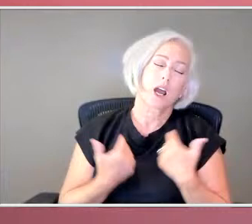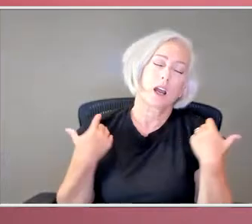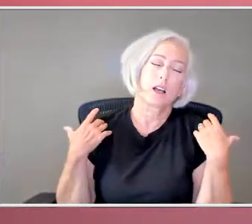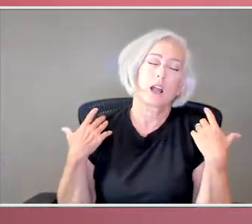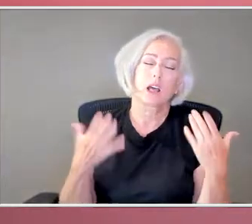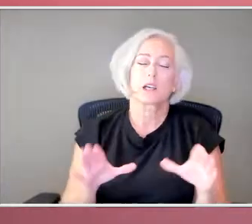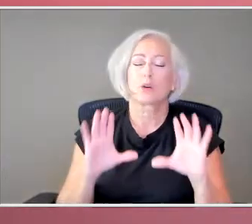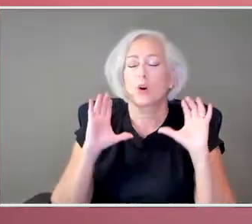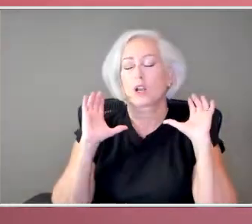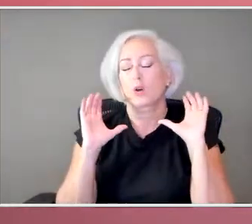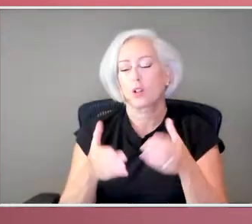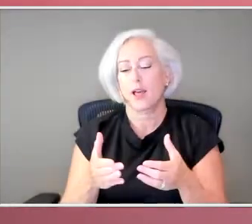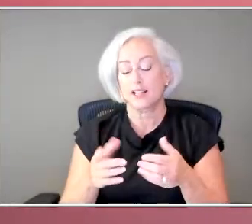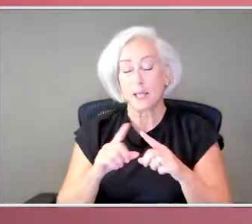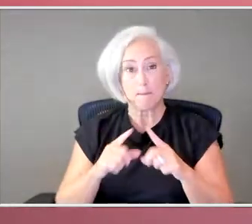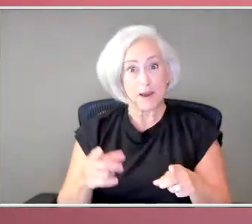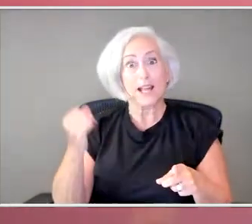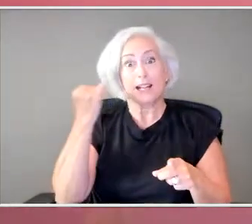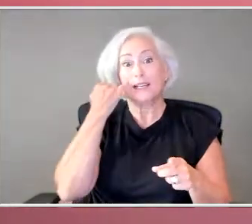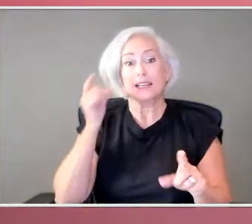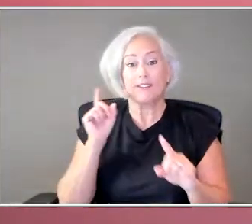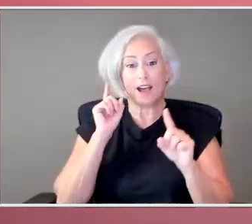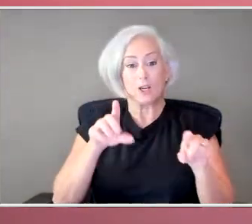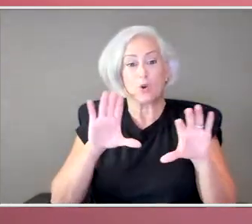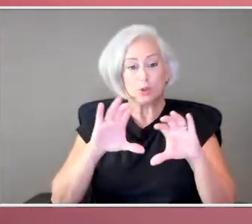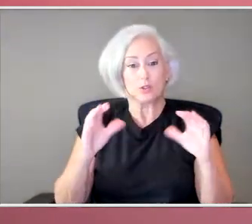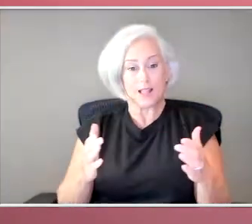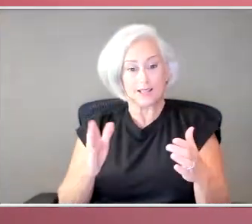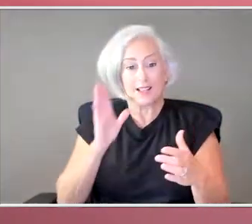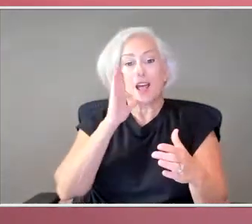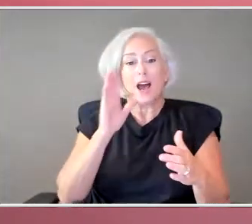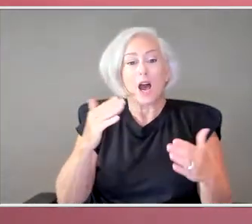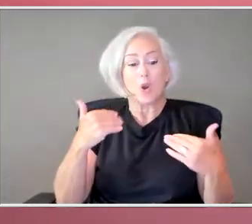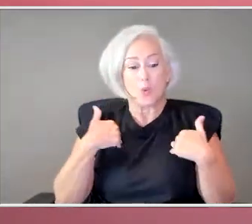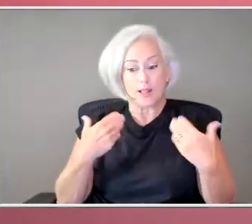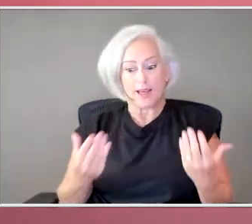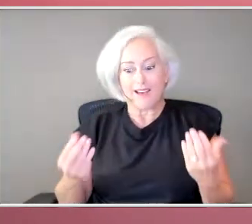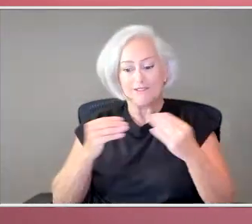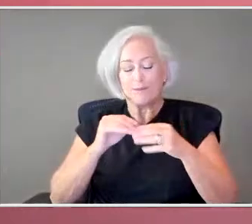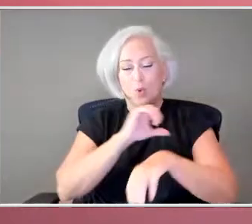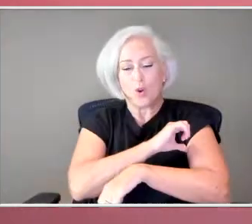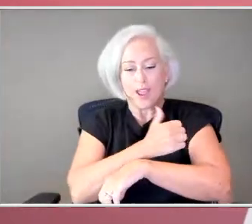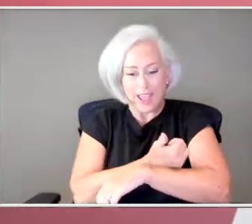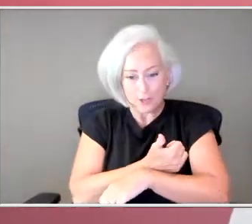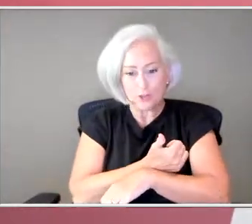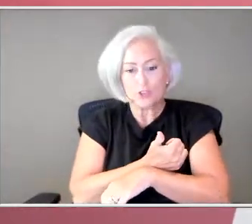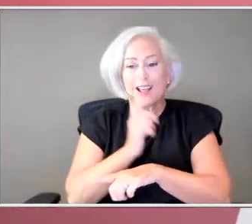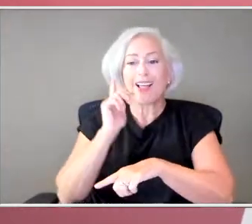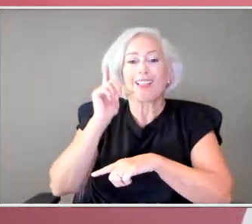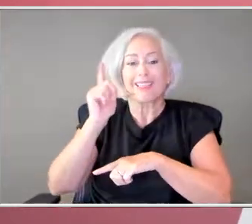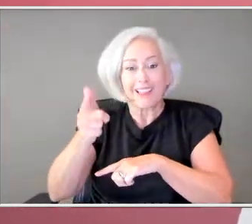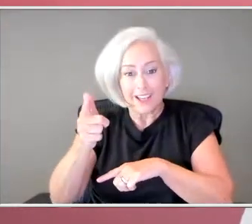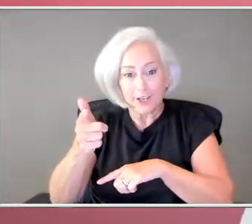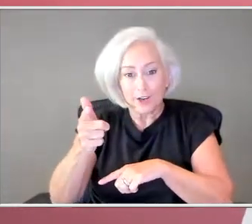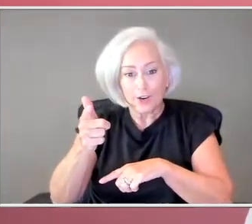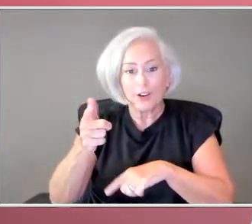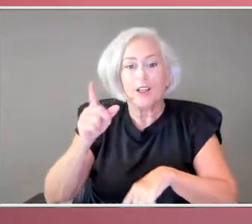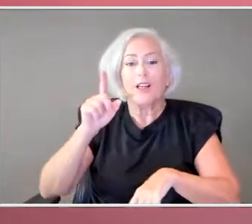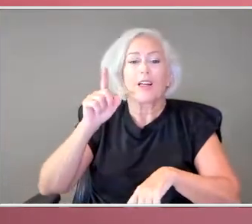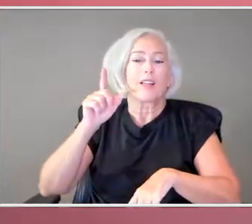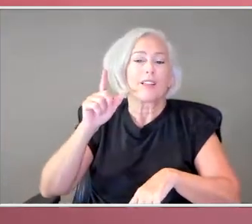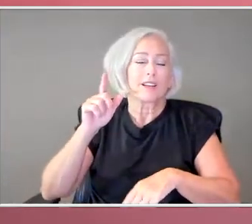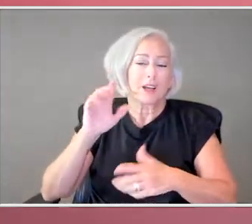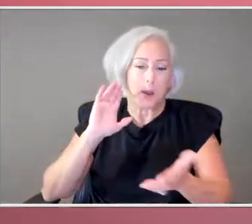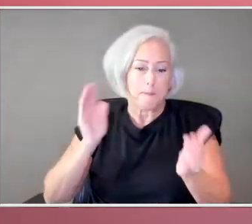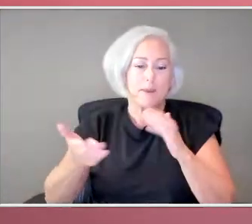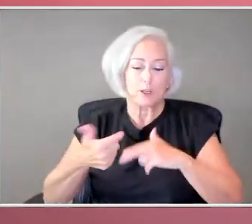I go through the fitness class, I'll have more energy an hour later than I did if I just sat home and thought, oh, I'm mopey, you know. Right. So